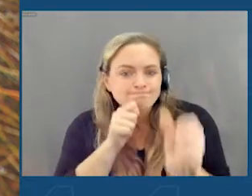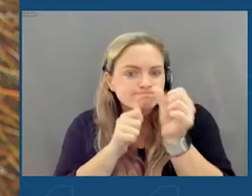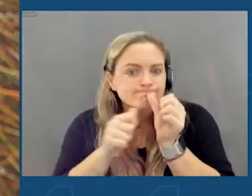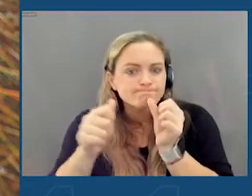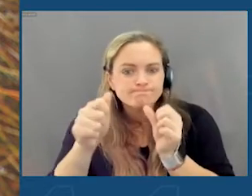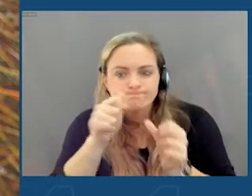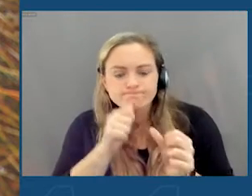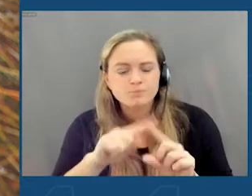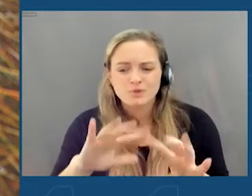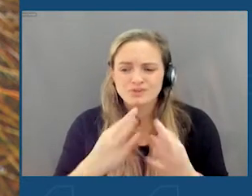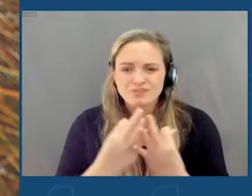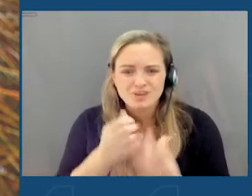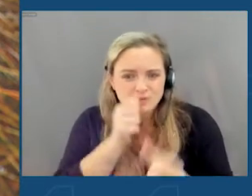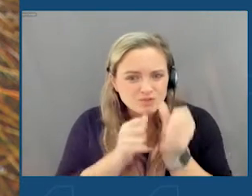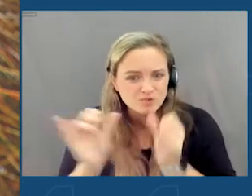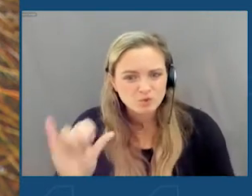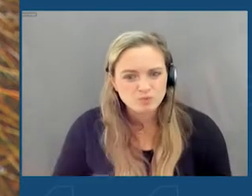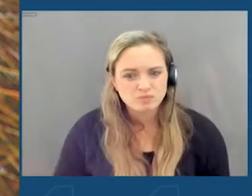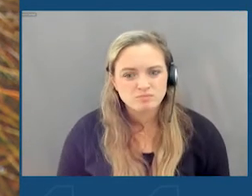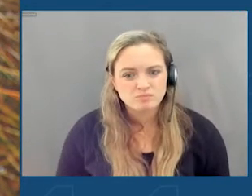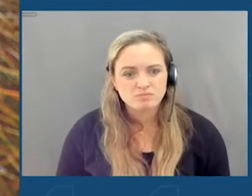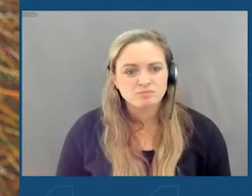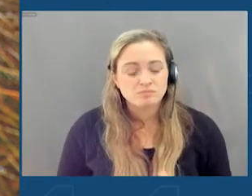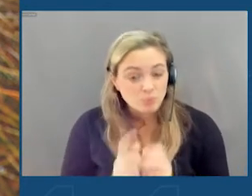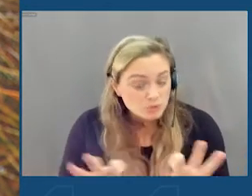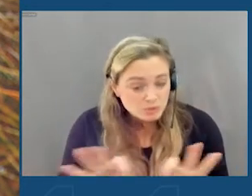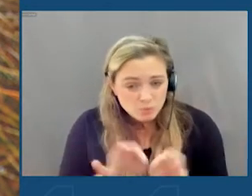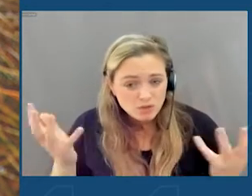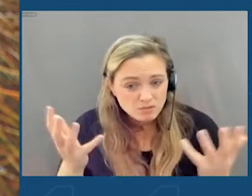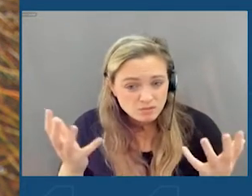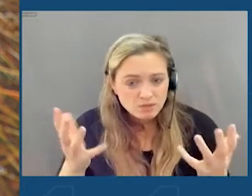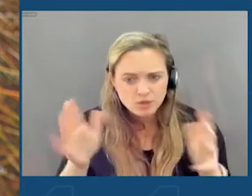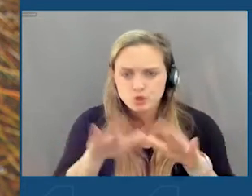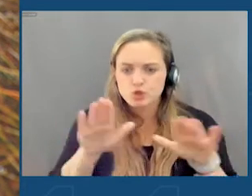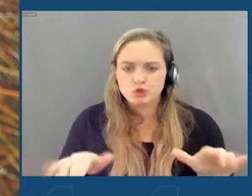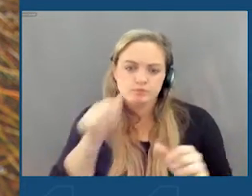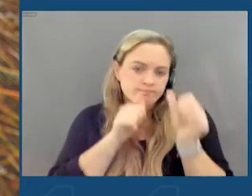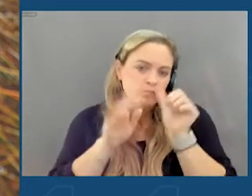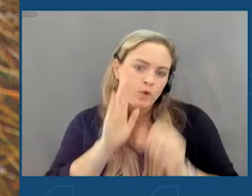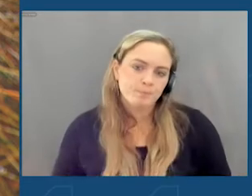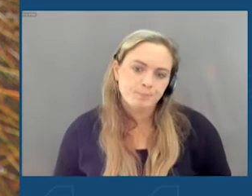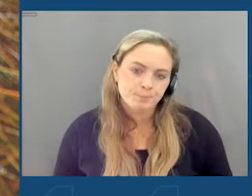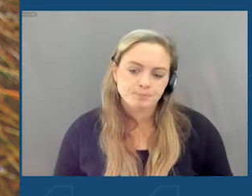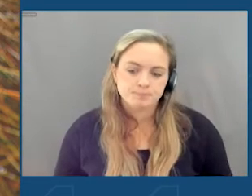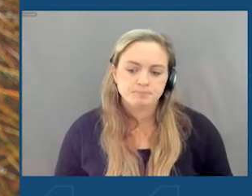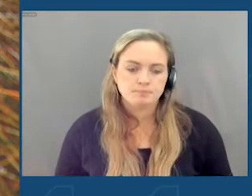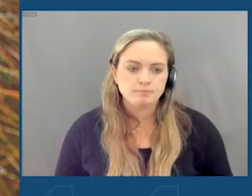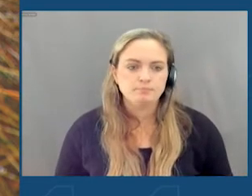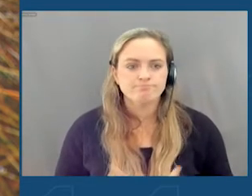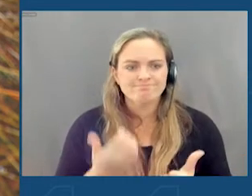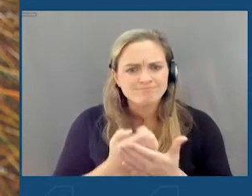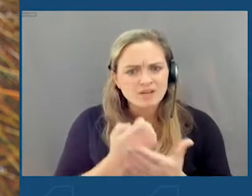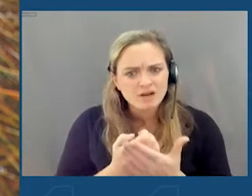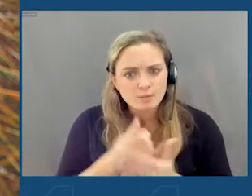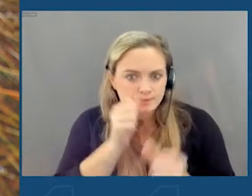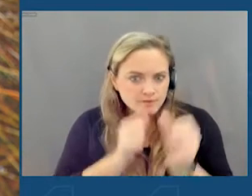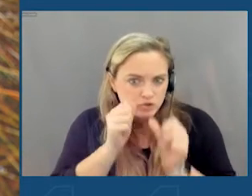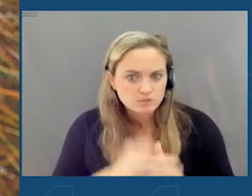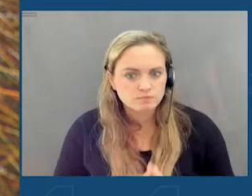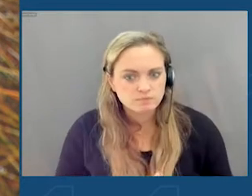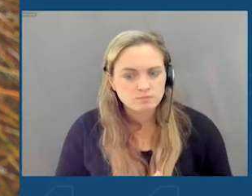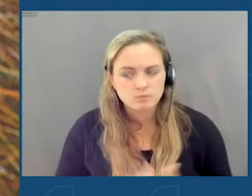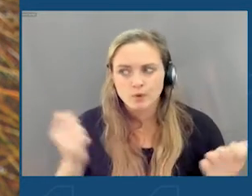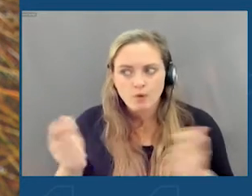their families suffer. And most importantly, their children suffer. Our economy suffers. We